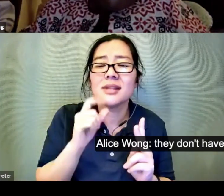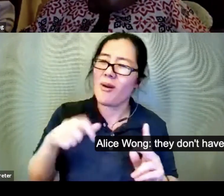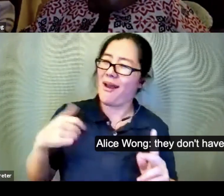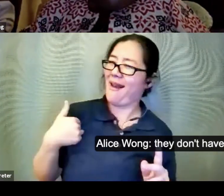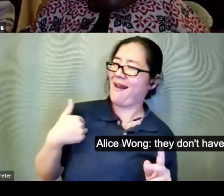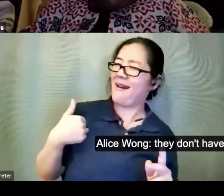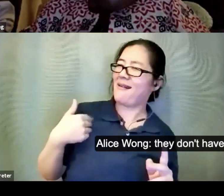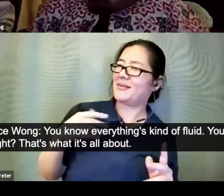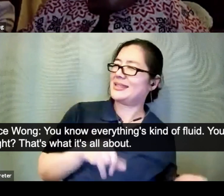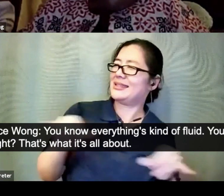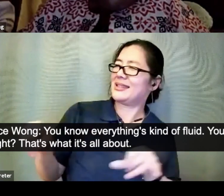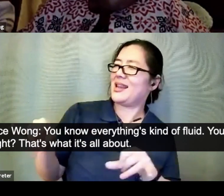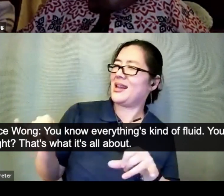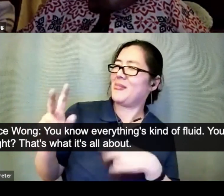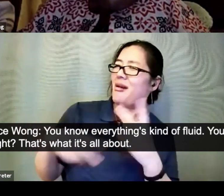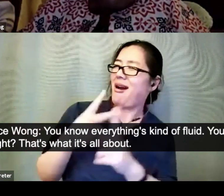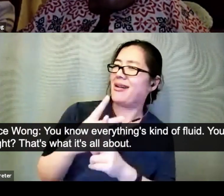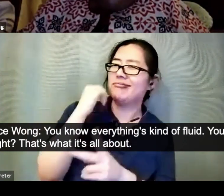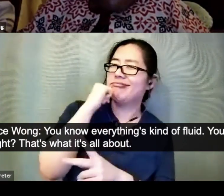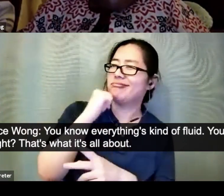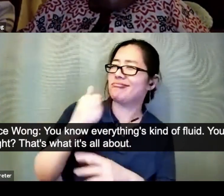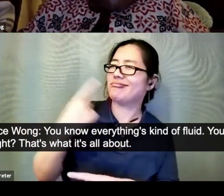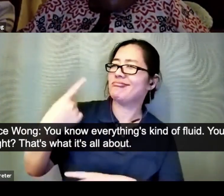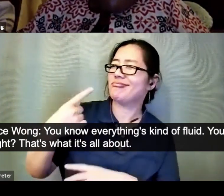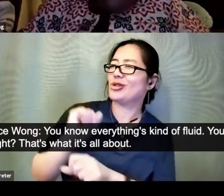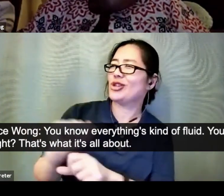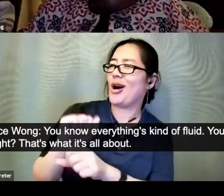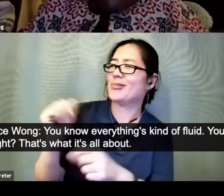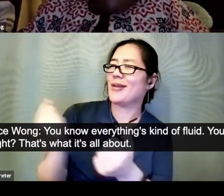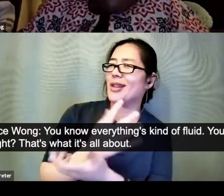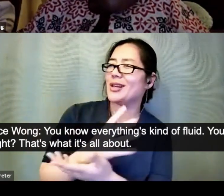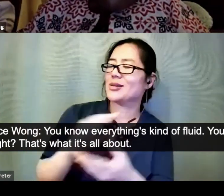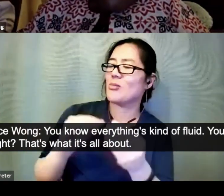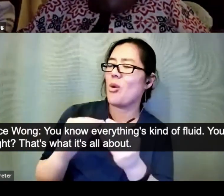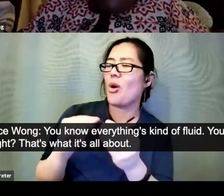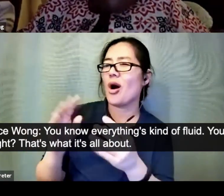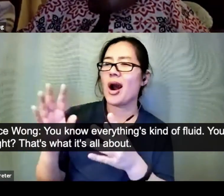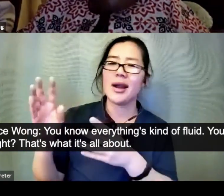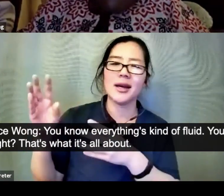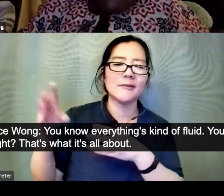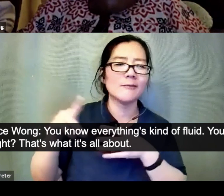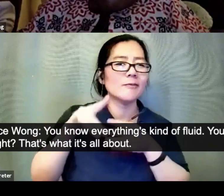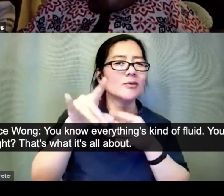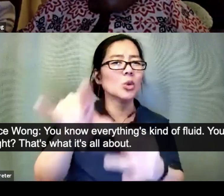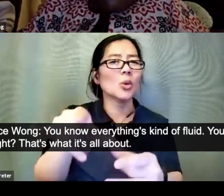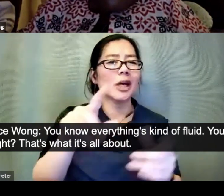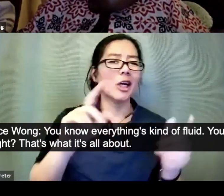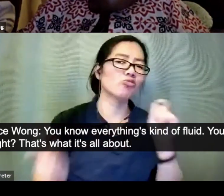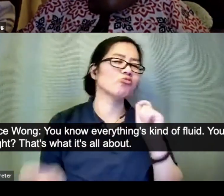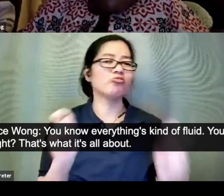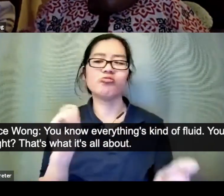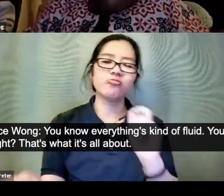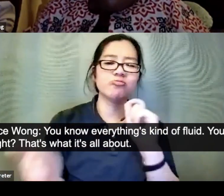hiccups. Everything's kind of fluid, and it's not either or. And I think that's